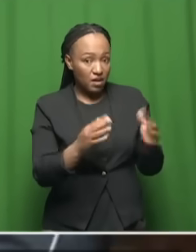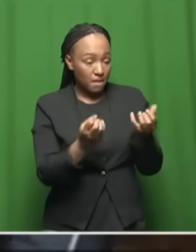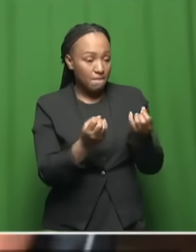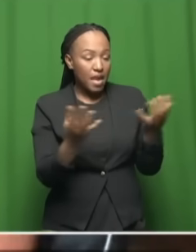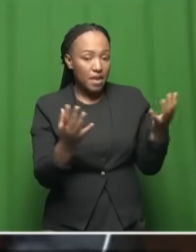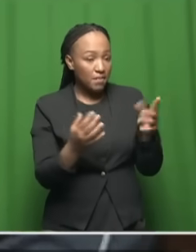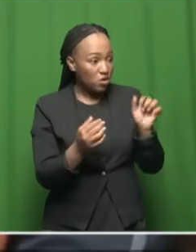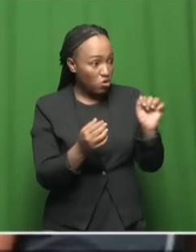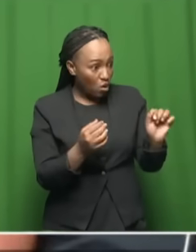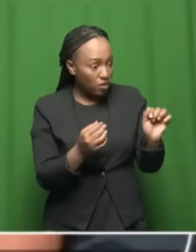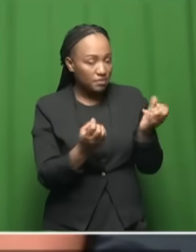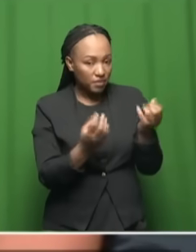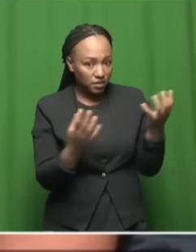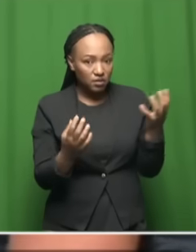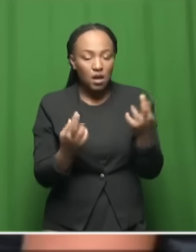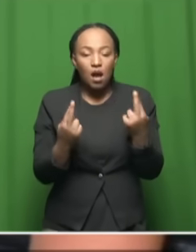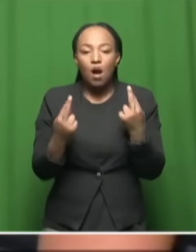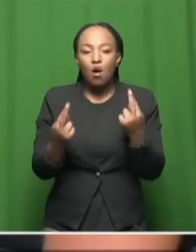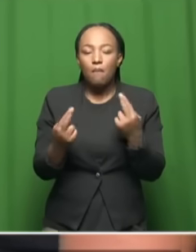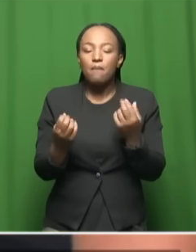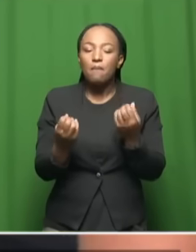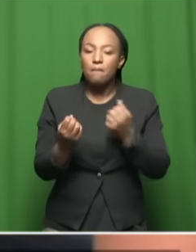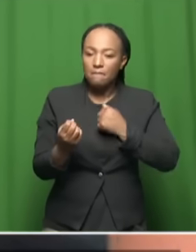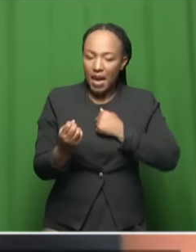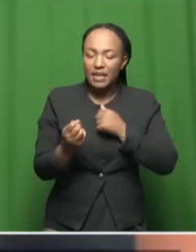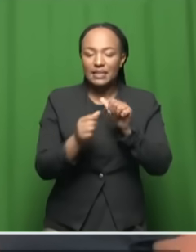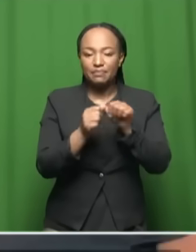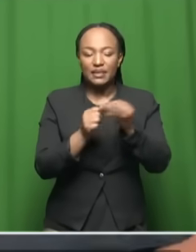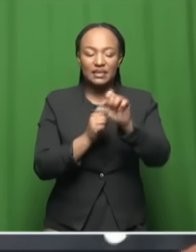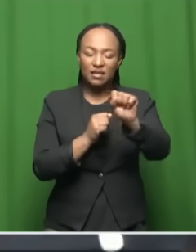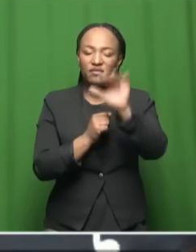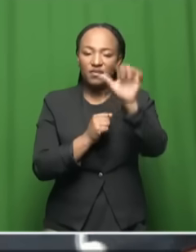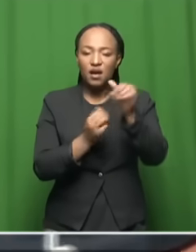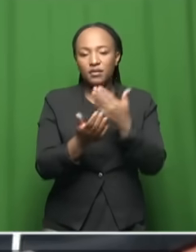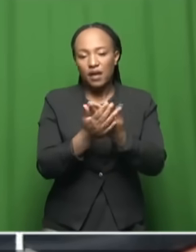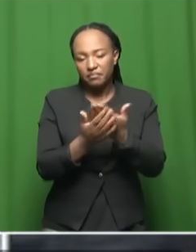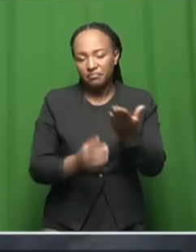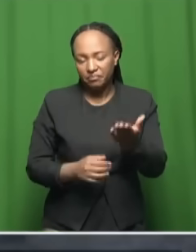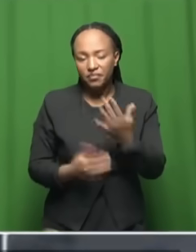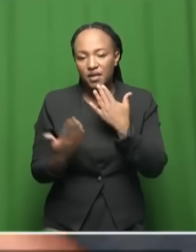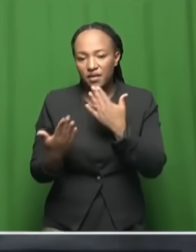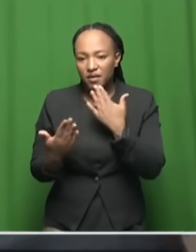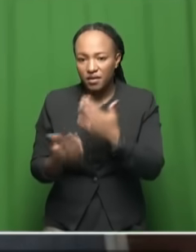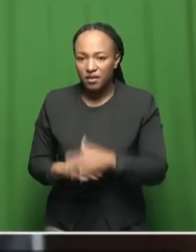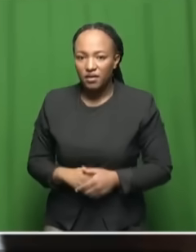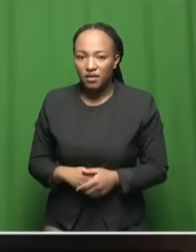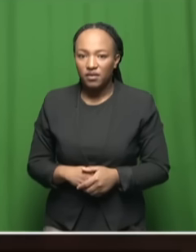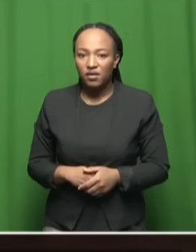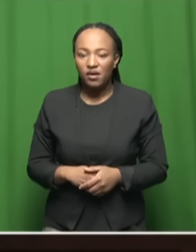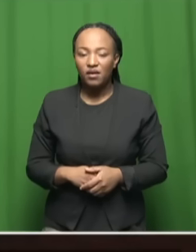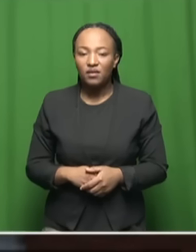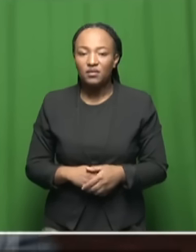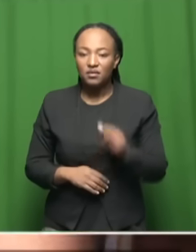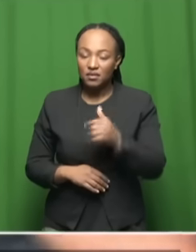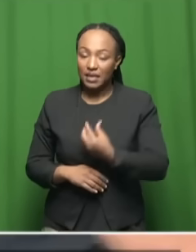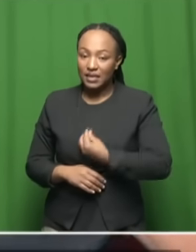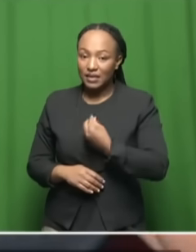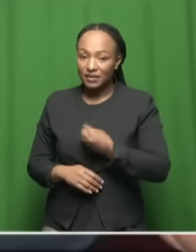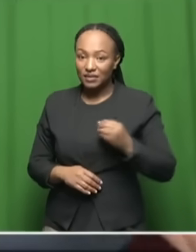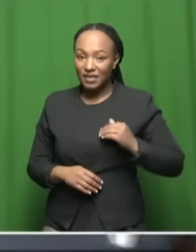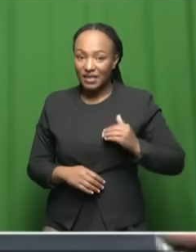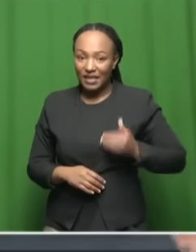make a difference, of course. I hope mine will make a difference for a better South Africa. Sure. That's it. Thank you very, very much. And this young lady over here, she